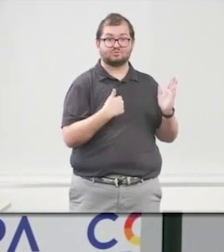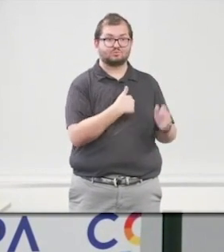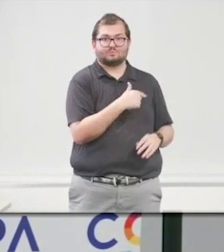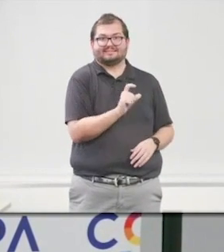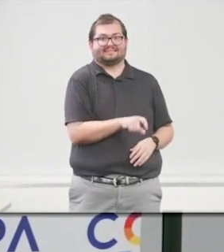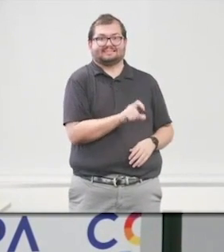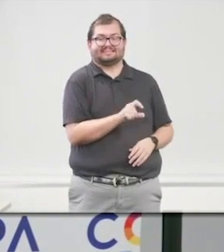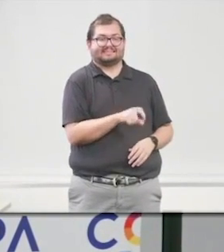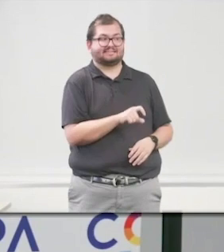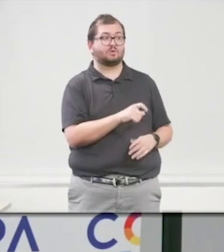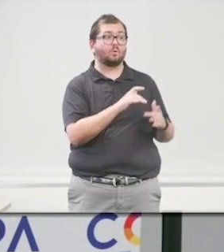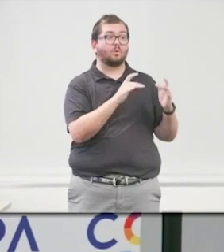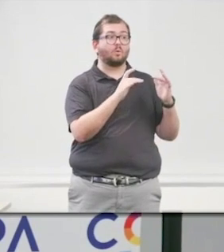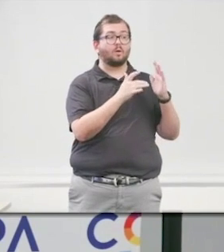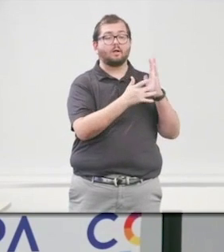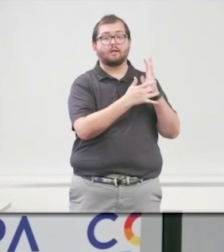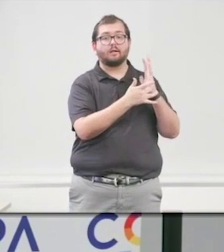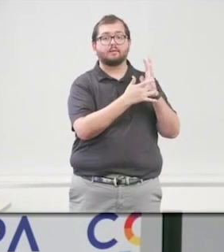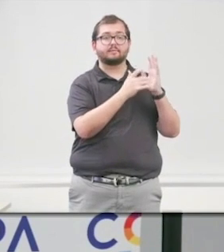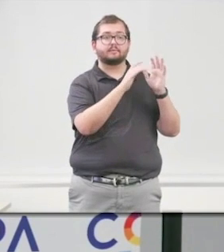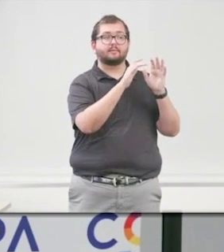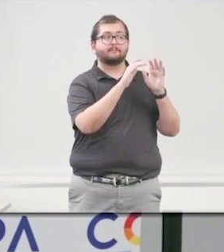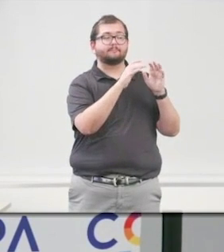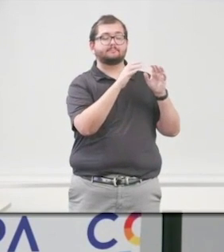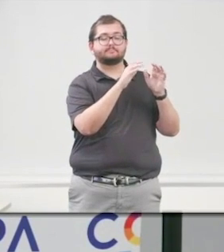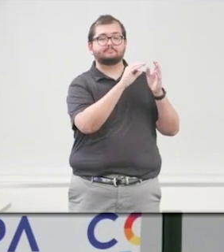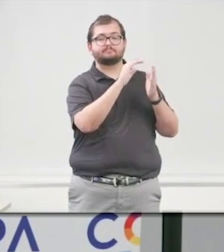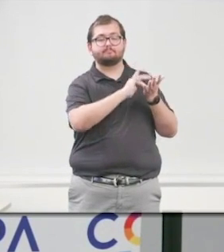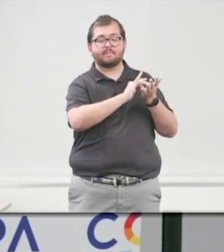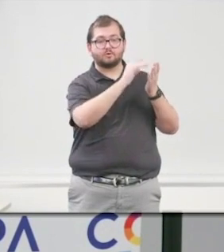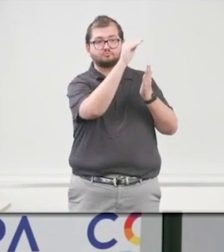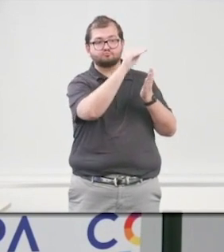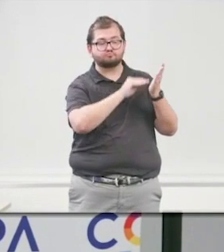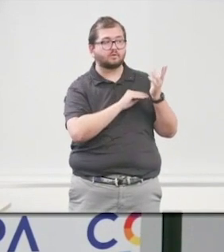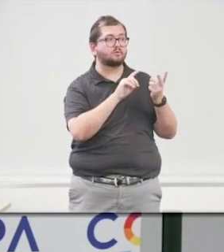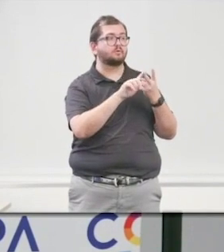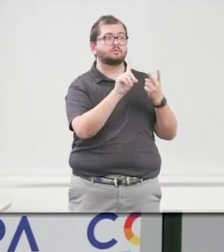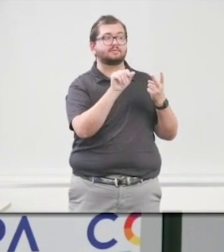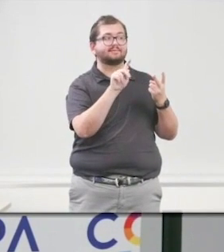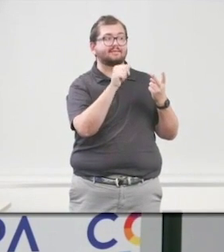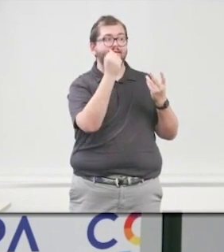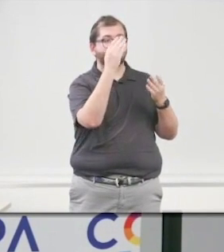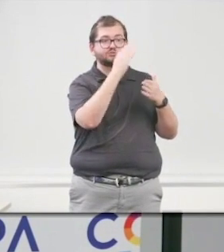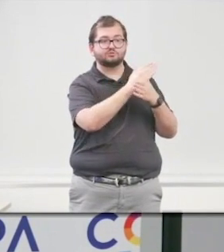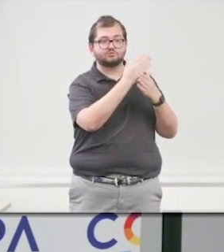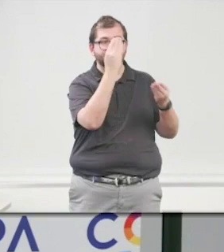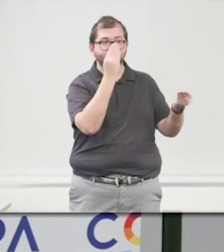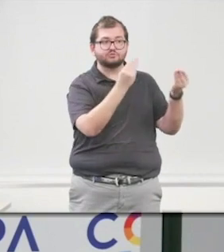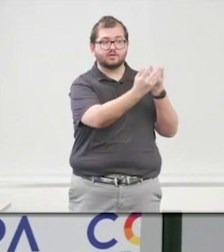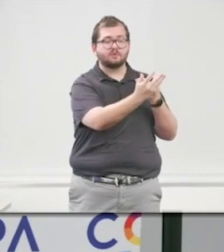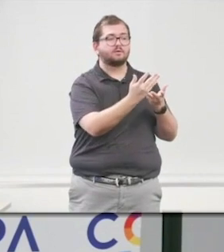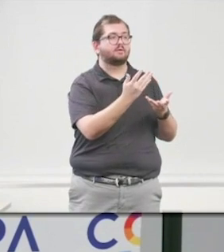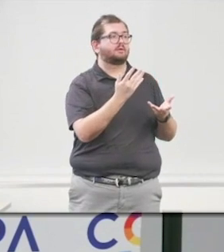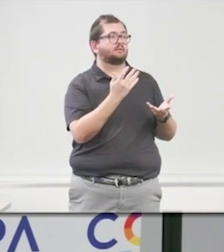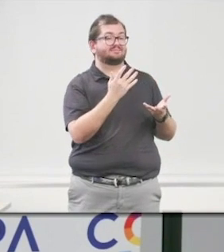as electronic medical records and data sharing that occurs. That technology plays a huge role.